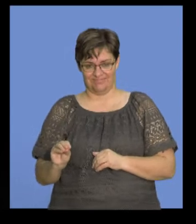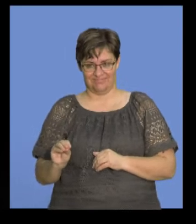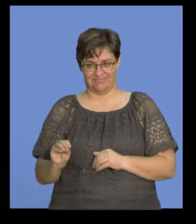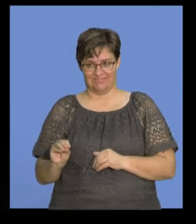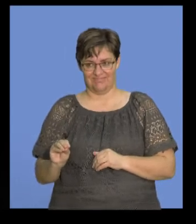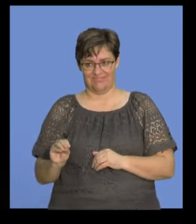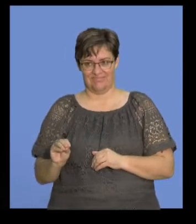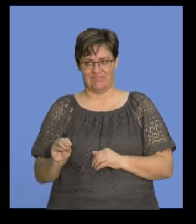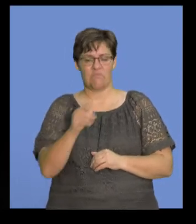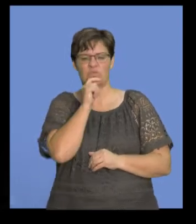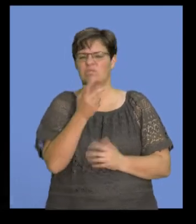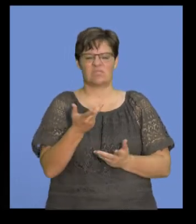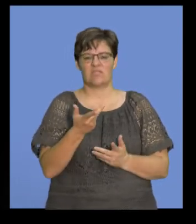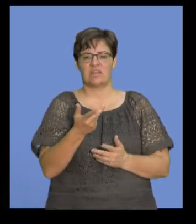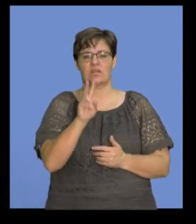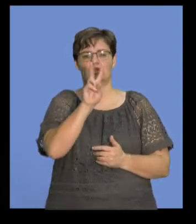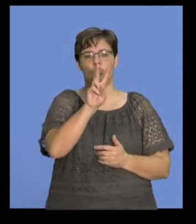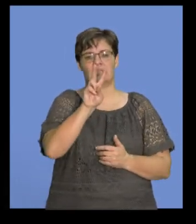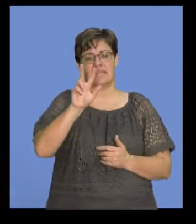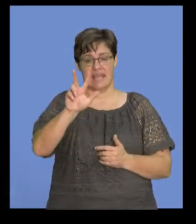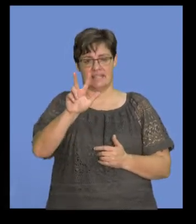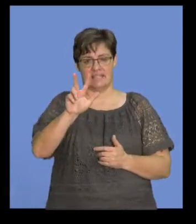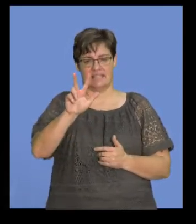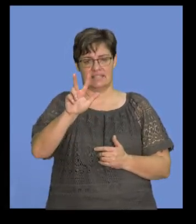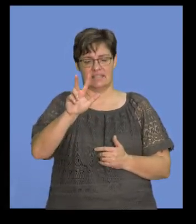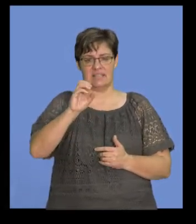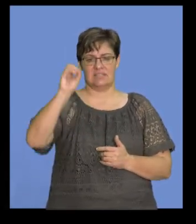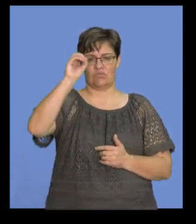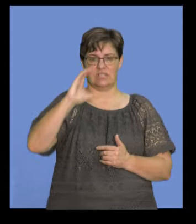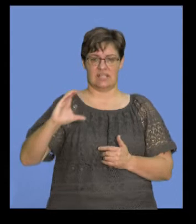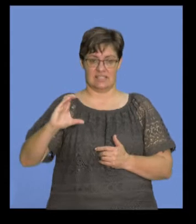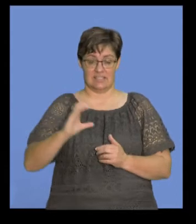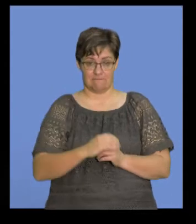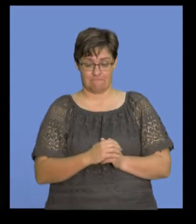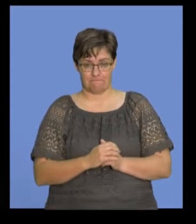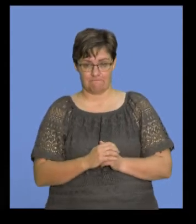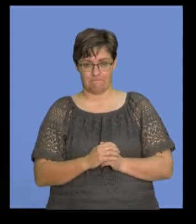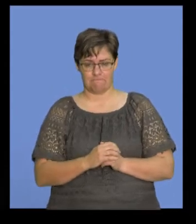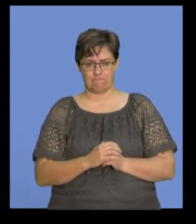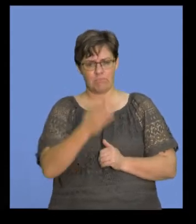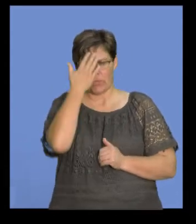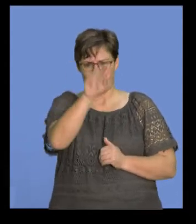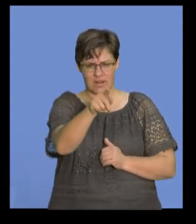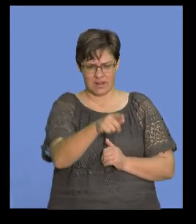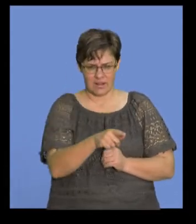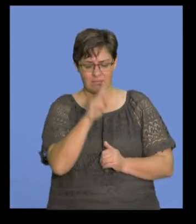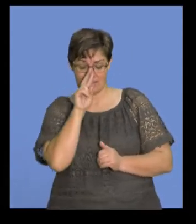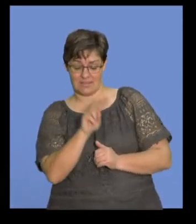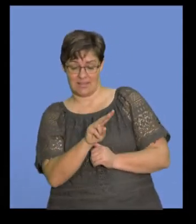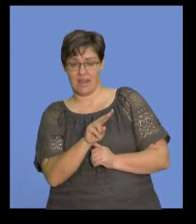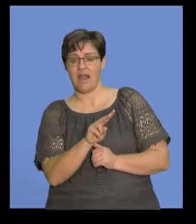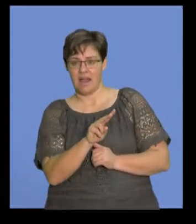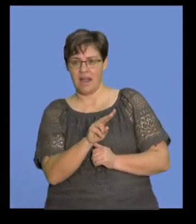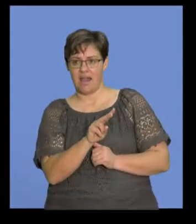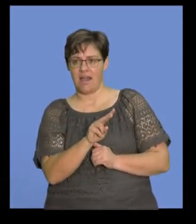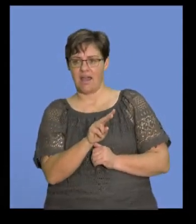be, I'm going to use that as 28 degrees Celsius. And you would notice that in this case